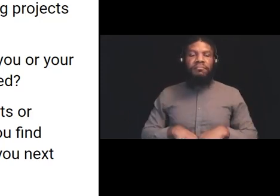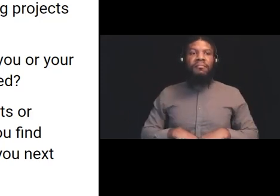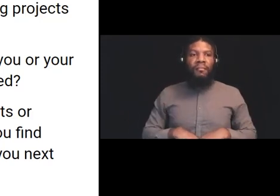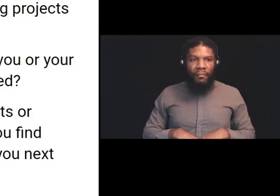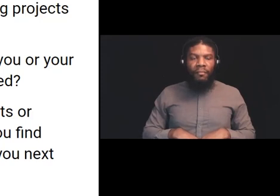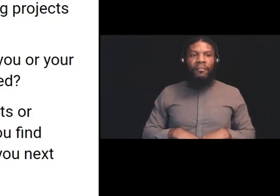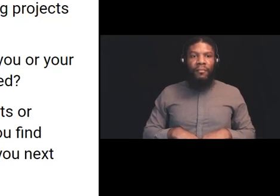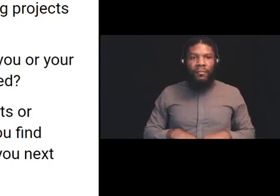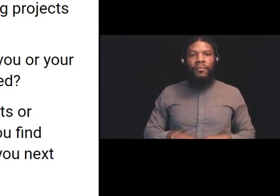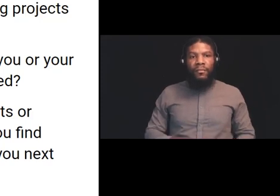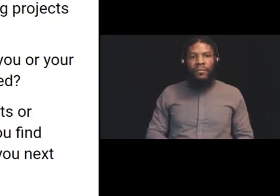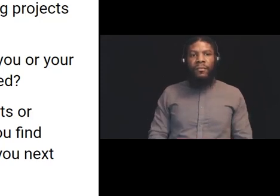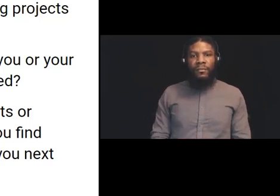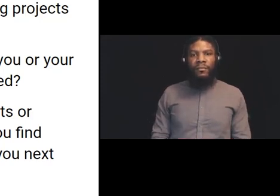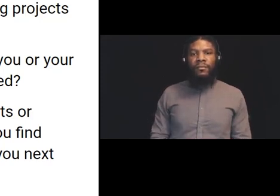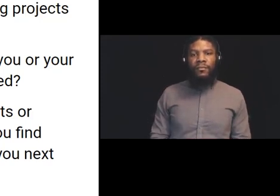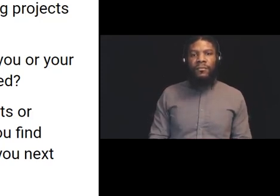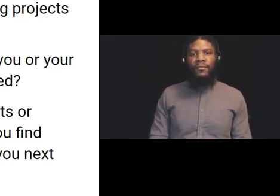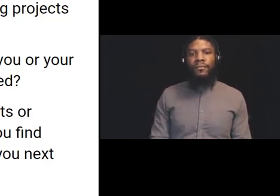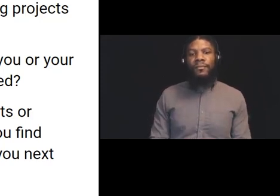those sort of,